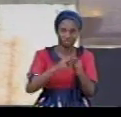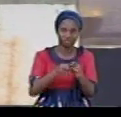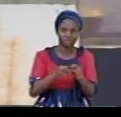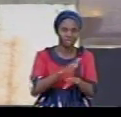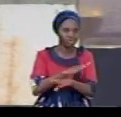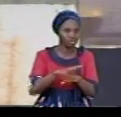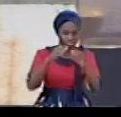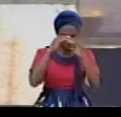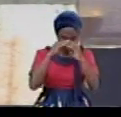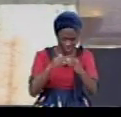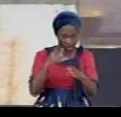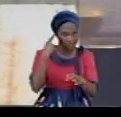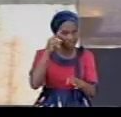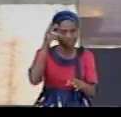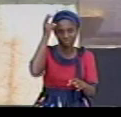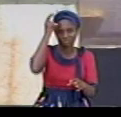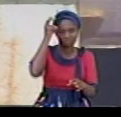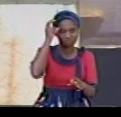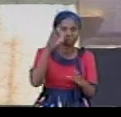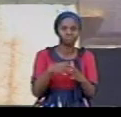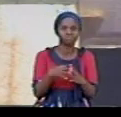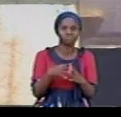For Satan,